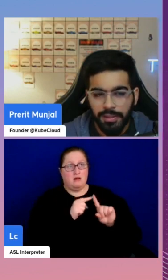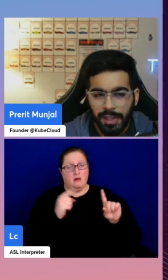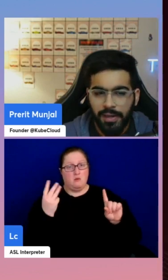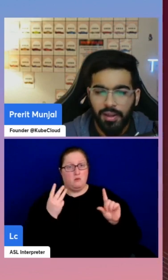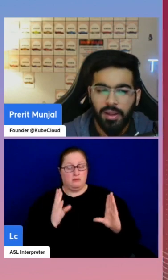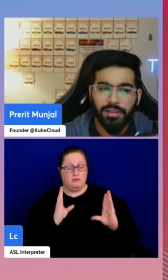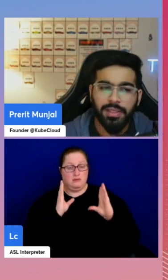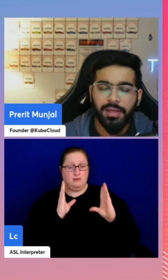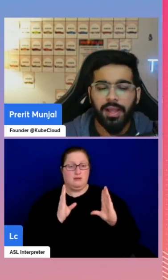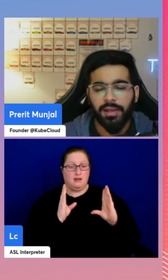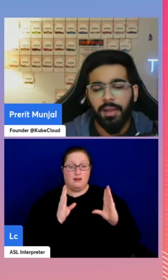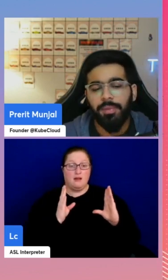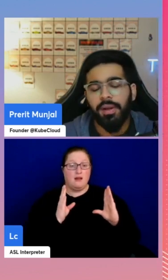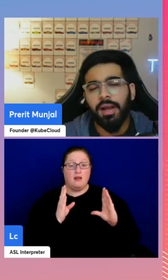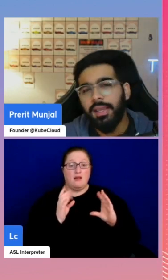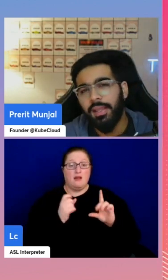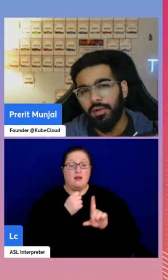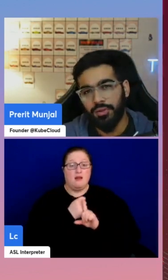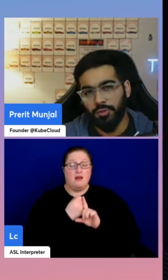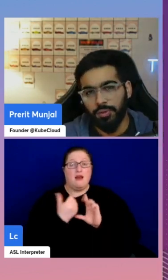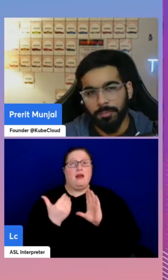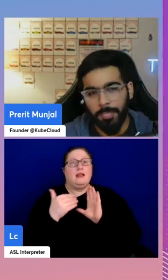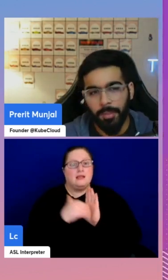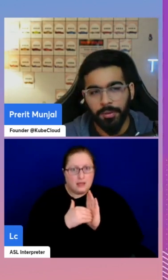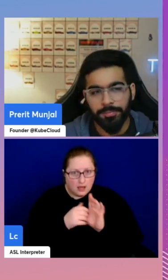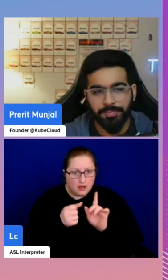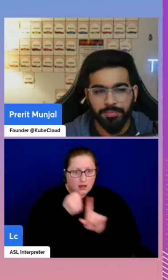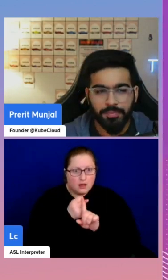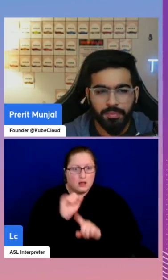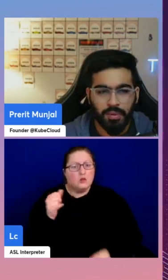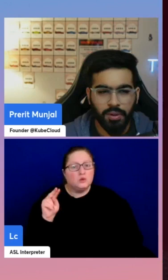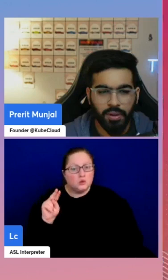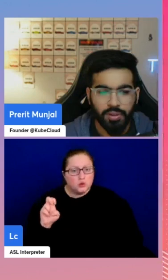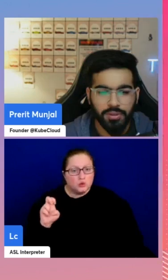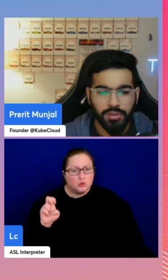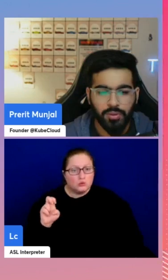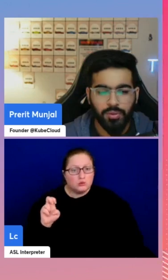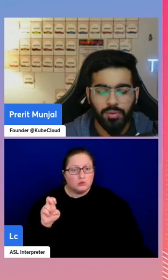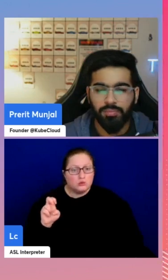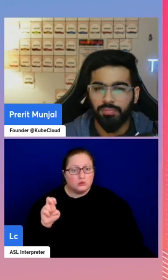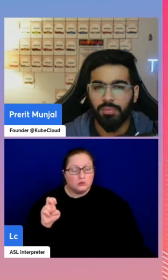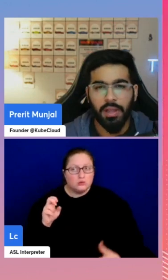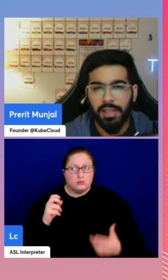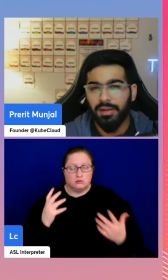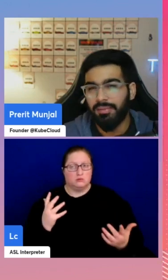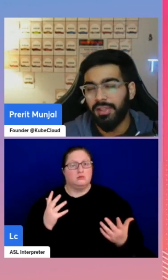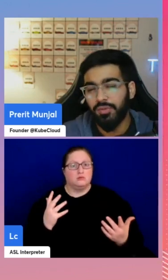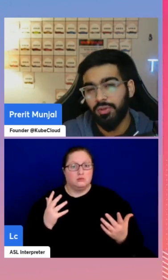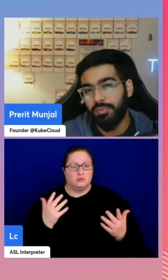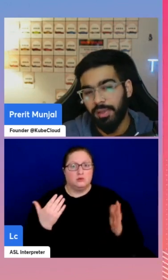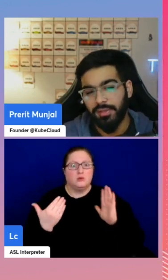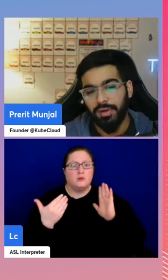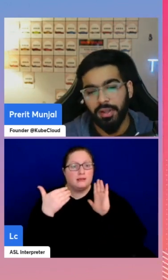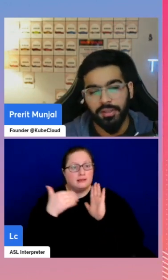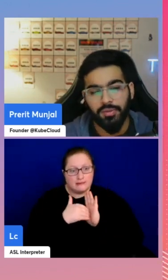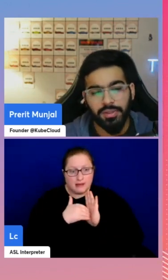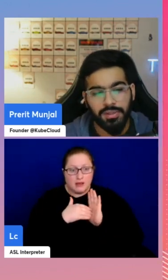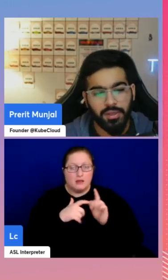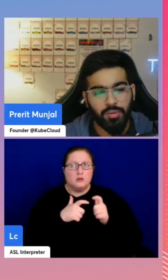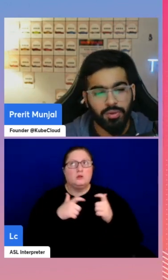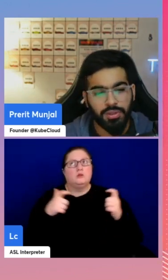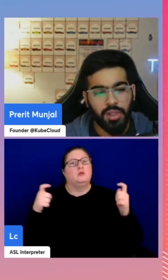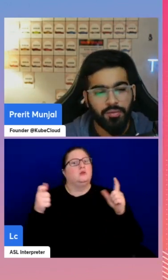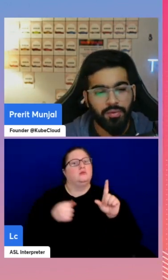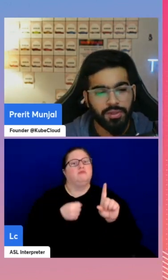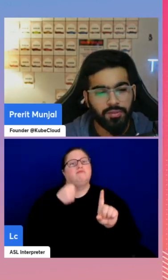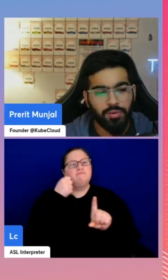And then the attack happened again on June. Okay, so again, this was a massive attack. As you can